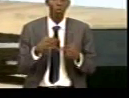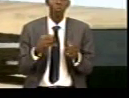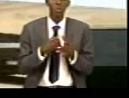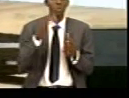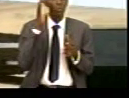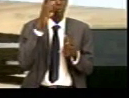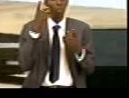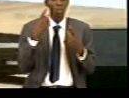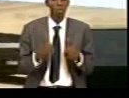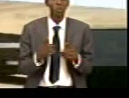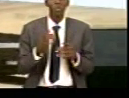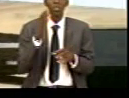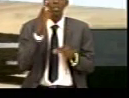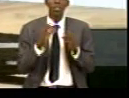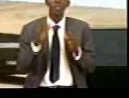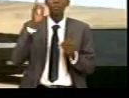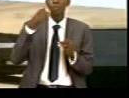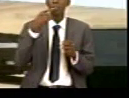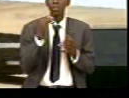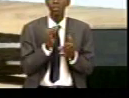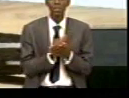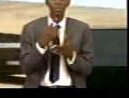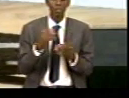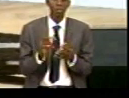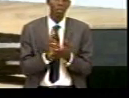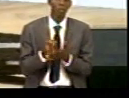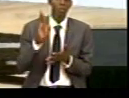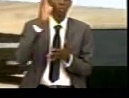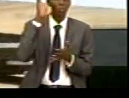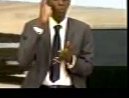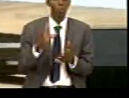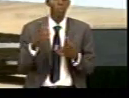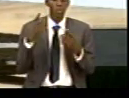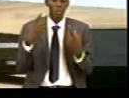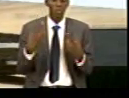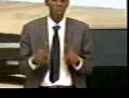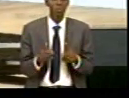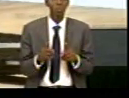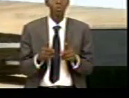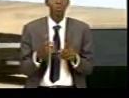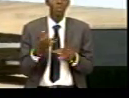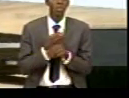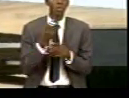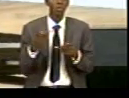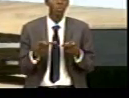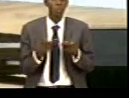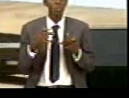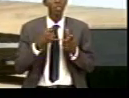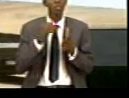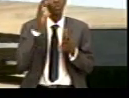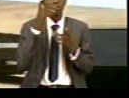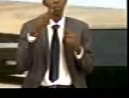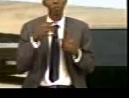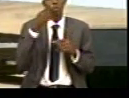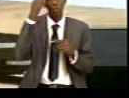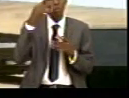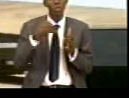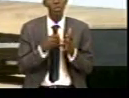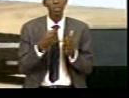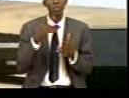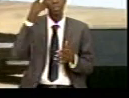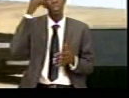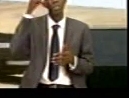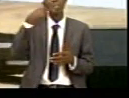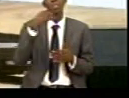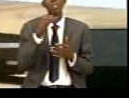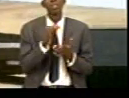is going to take place? It will happen. Because there shall none of my words be prolonged